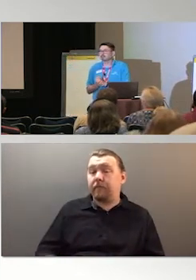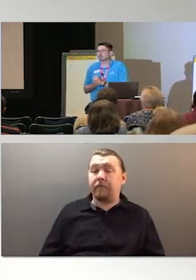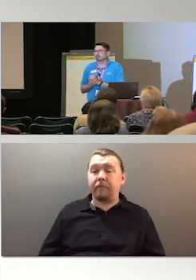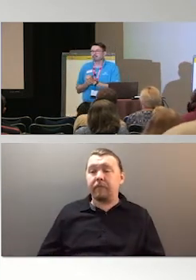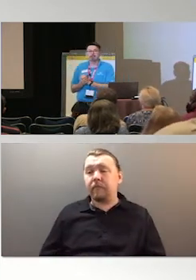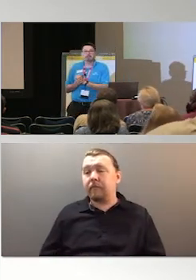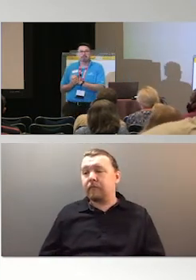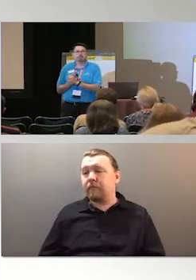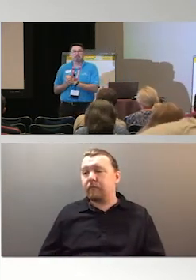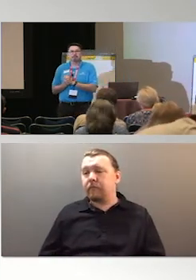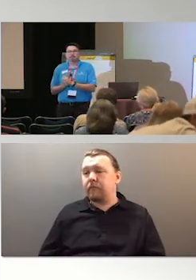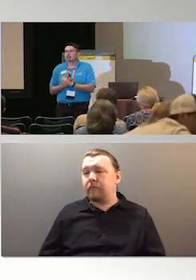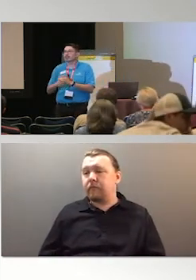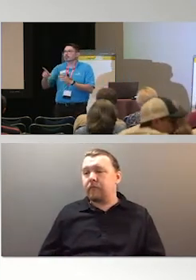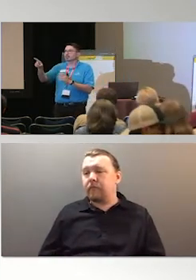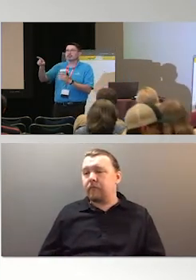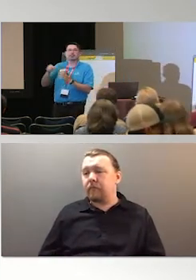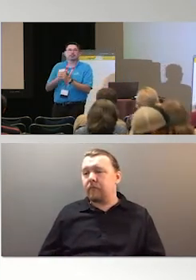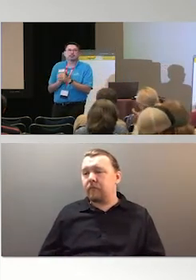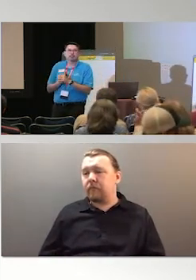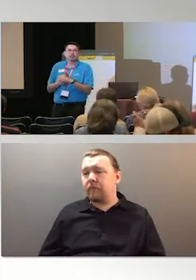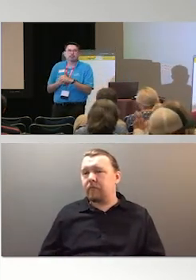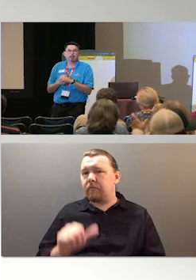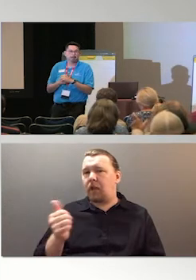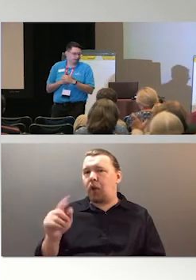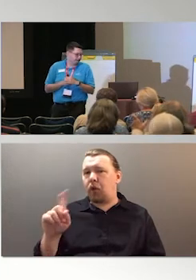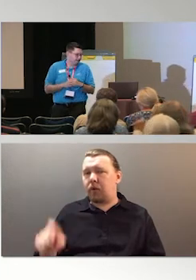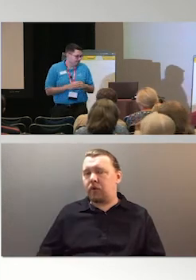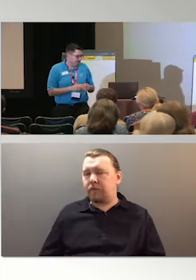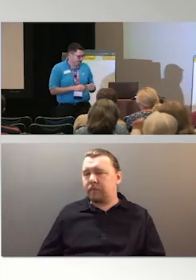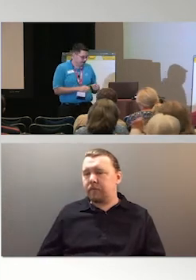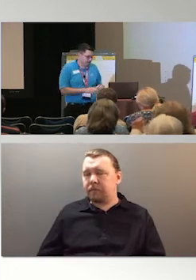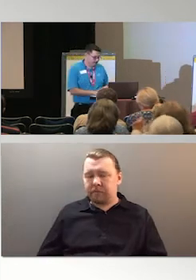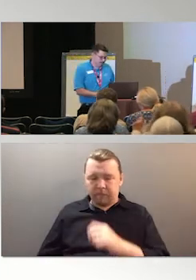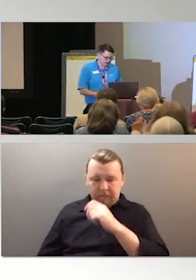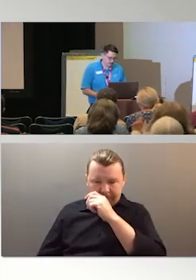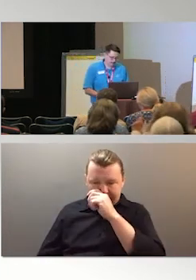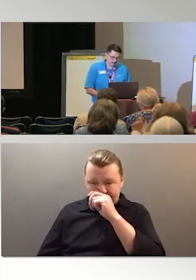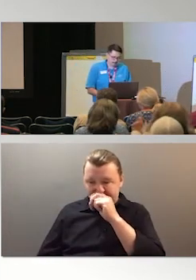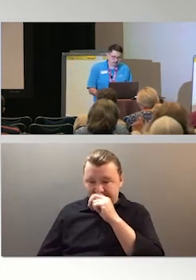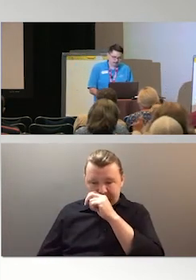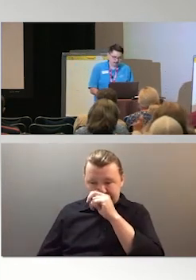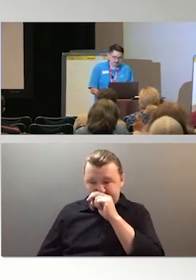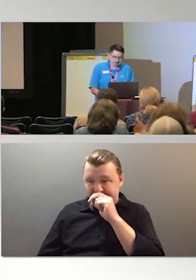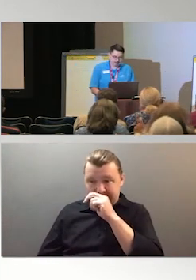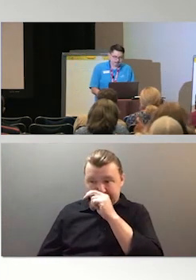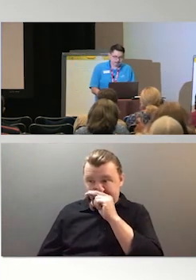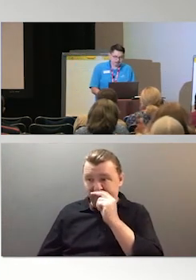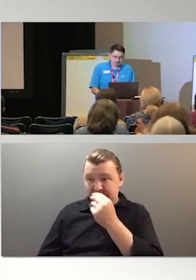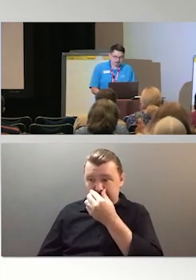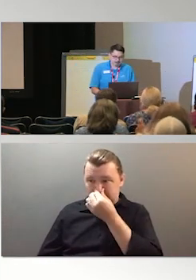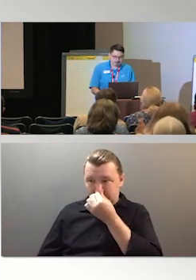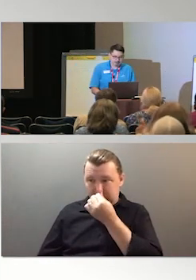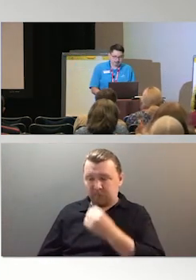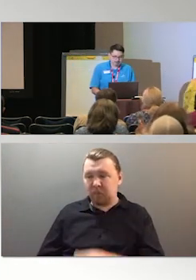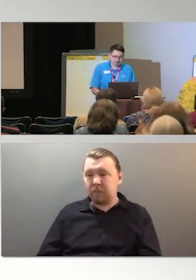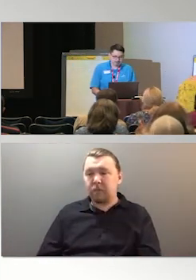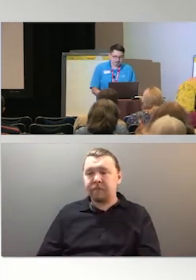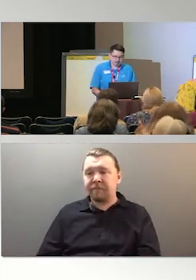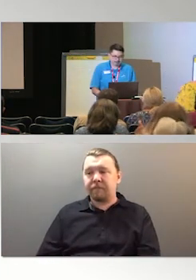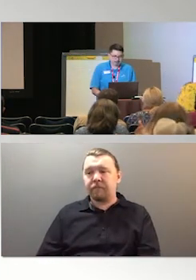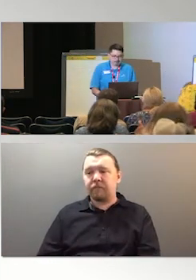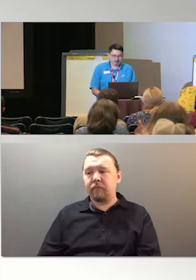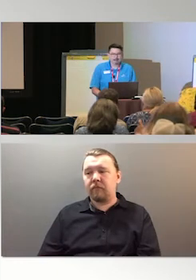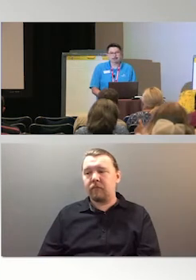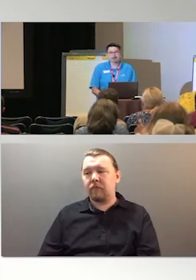ma'am. And I'll go to you next. This idea of ABLE account. Mm-hmm. Is the basic difference between an ABLE